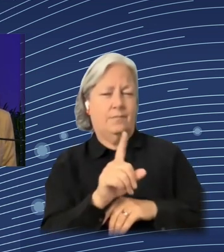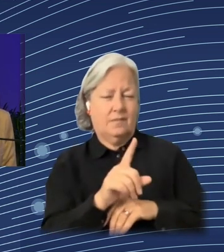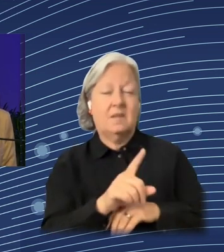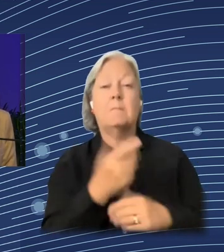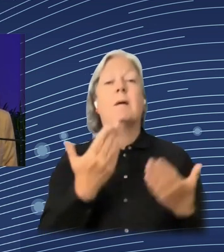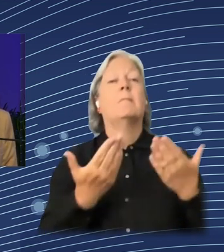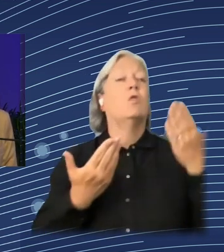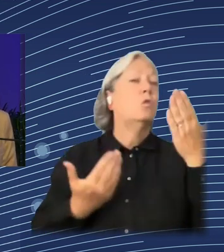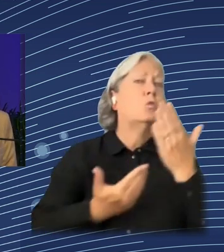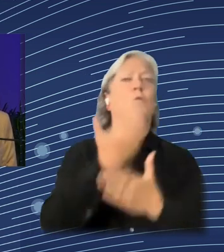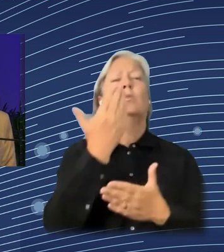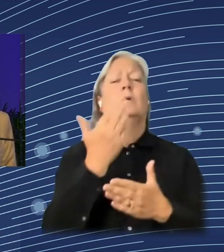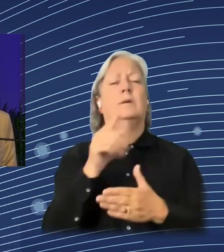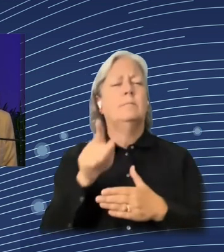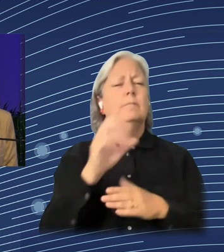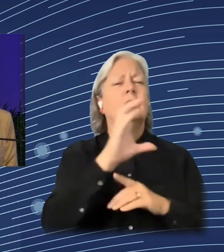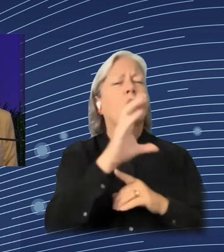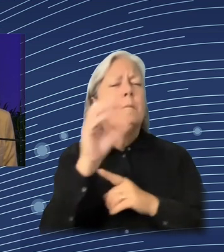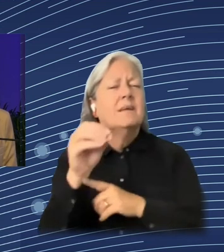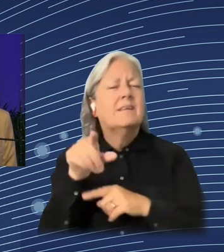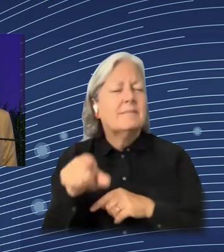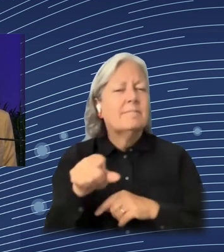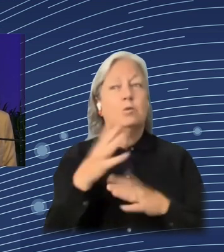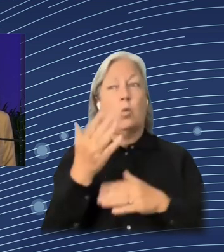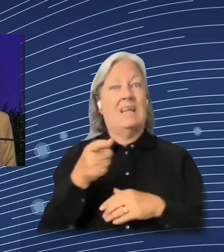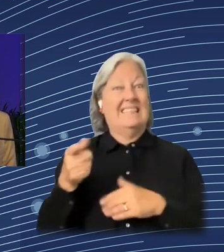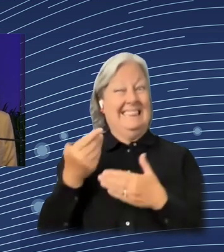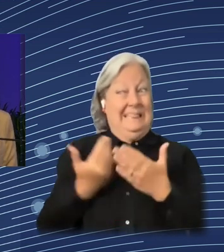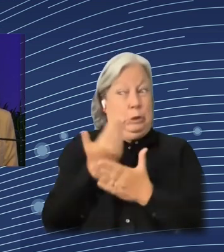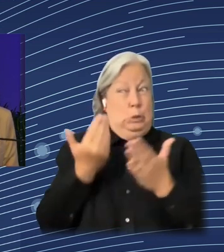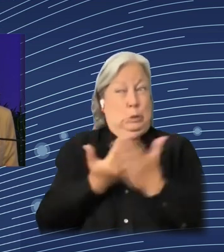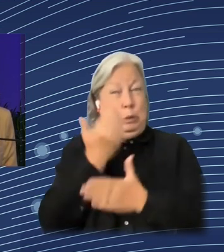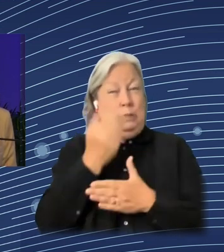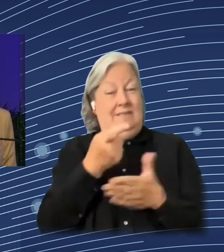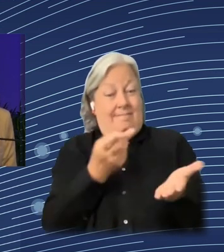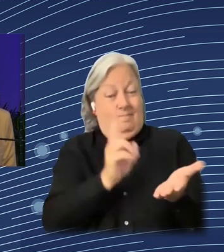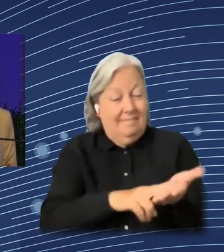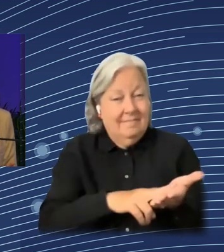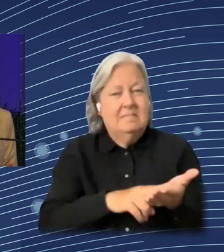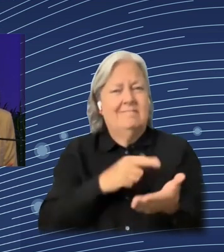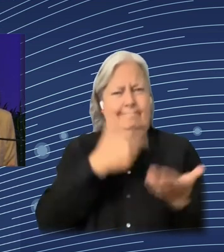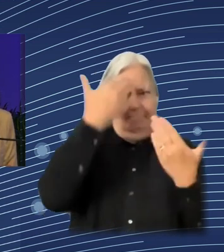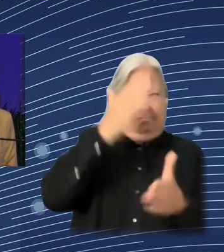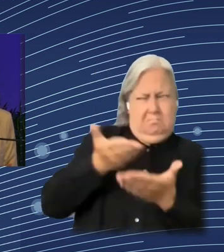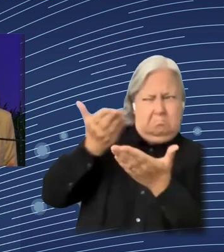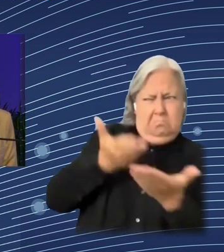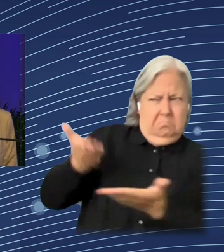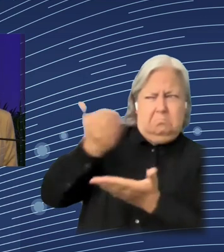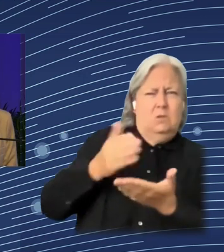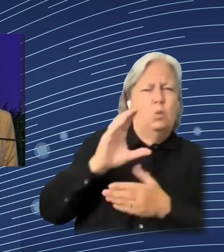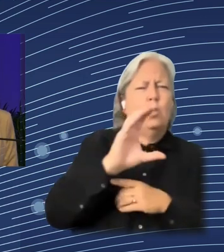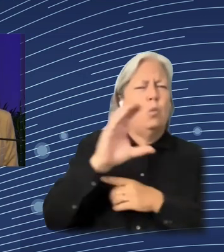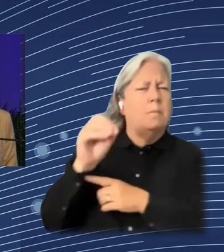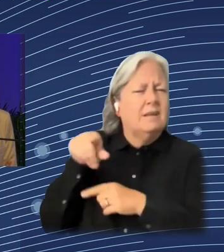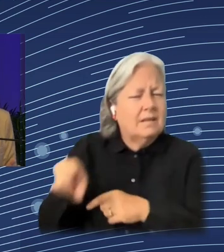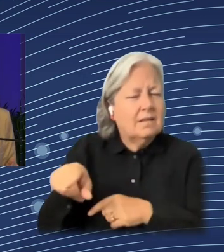companies that are just registered and don't have a story with IMSS. So we can say it's